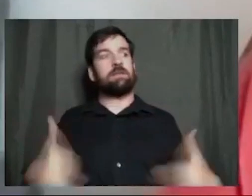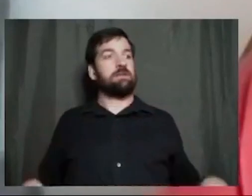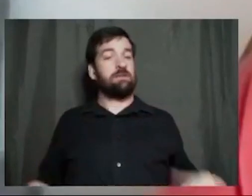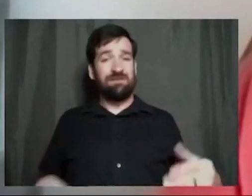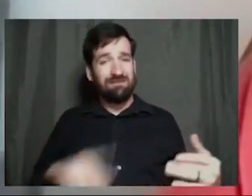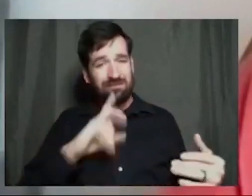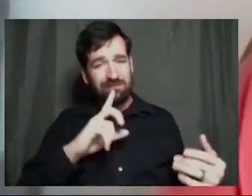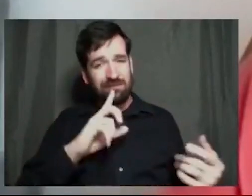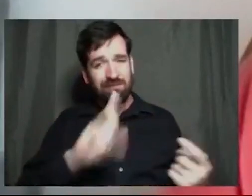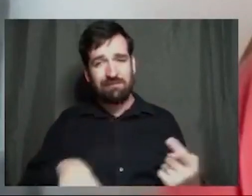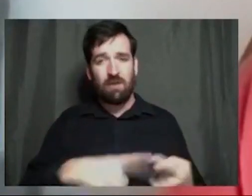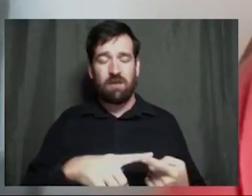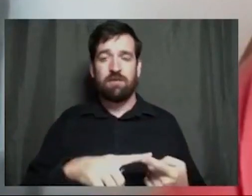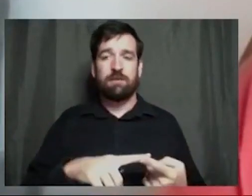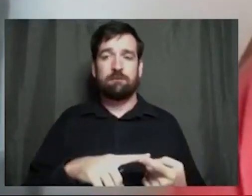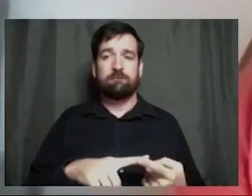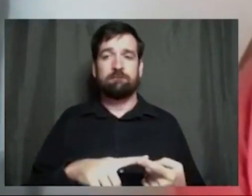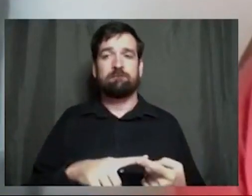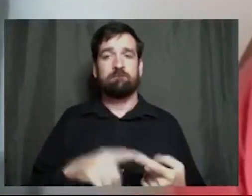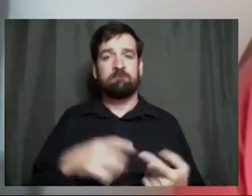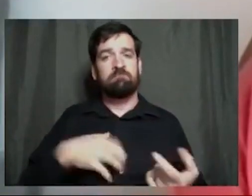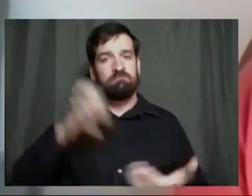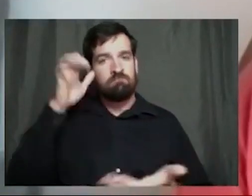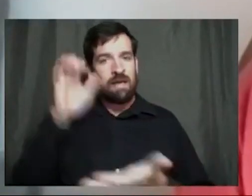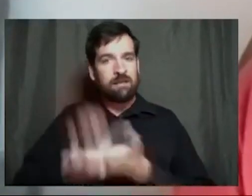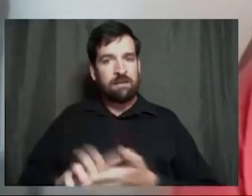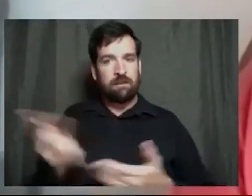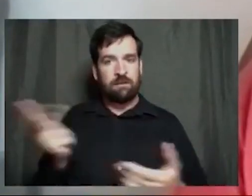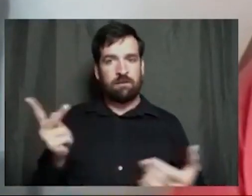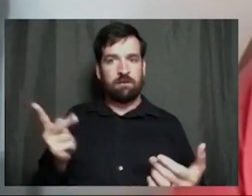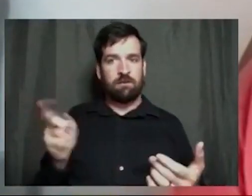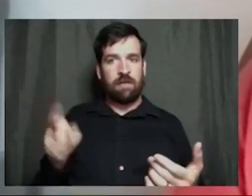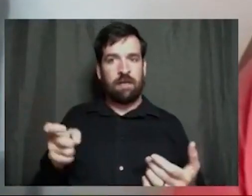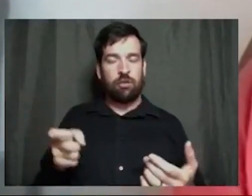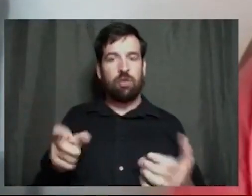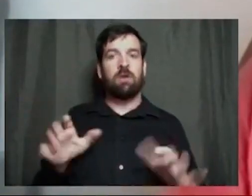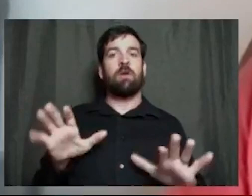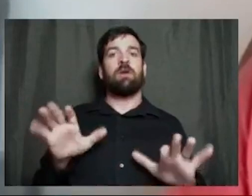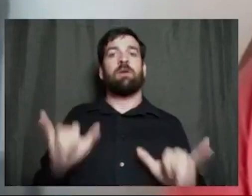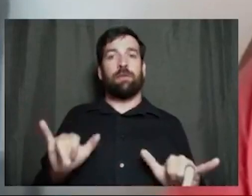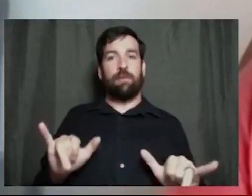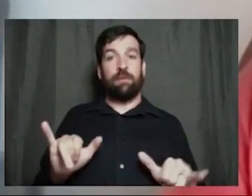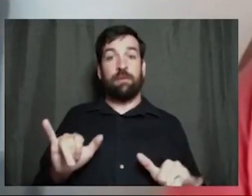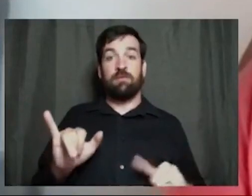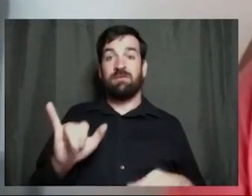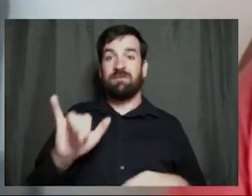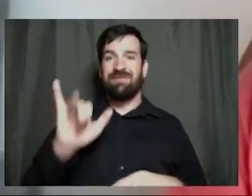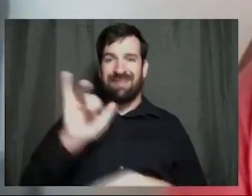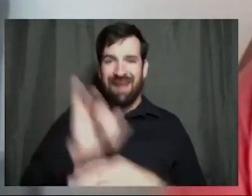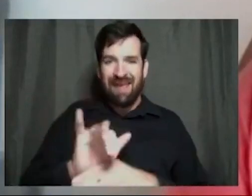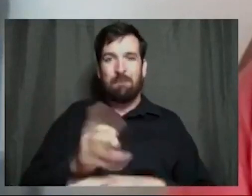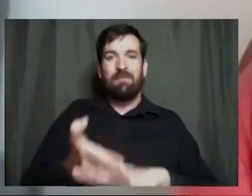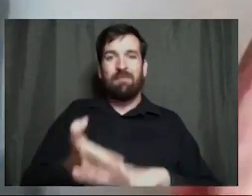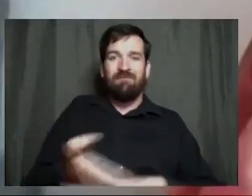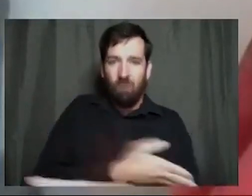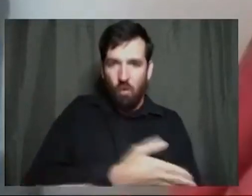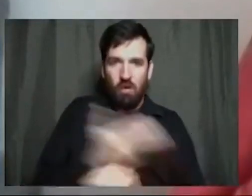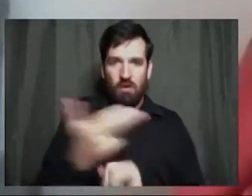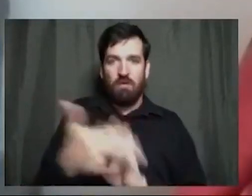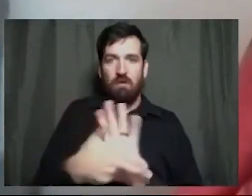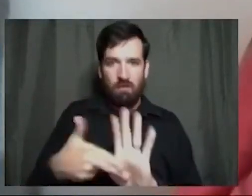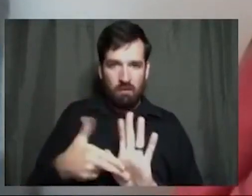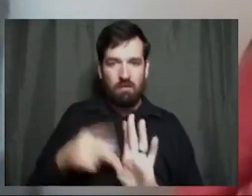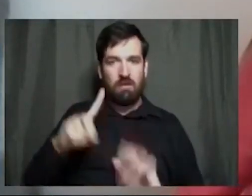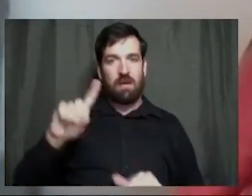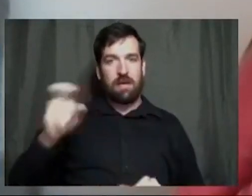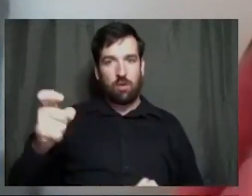Really, I think the moment where my husband and I each kind of had to bring ourselves back down was the night before we got the diagnosis. Was the first night that